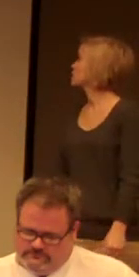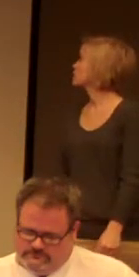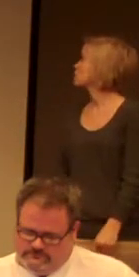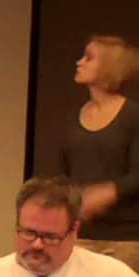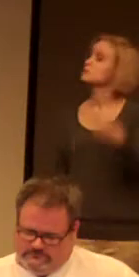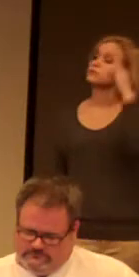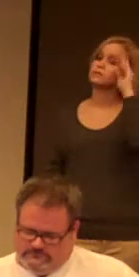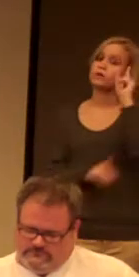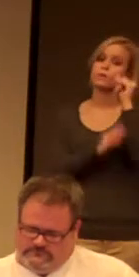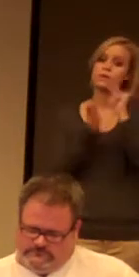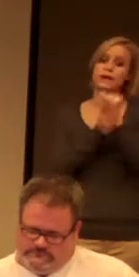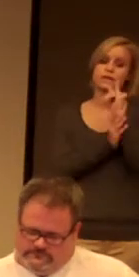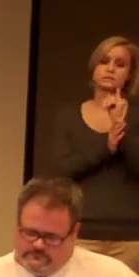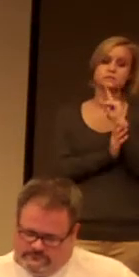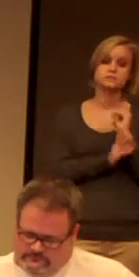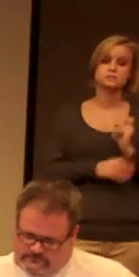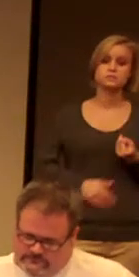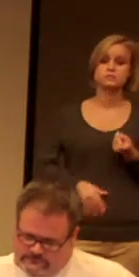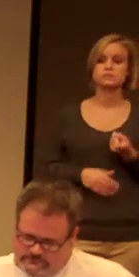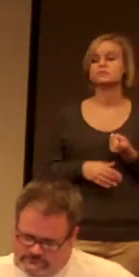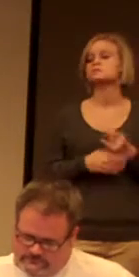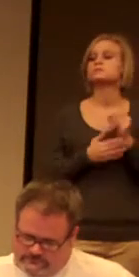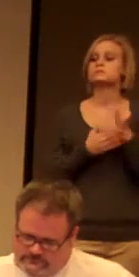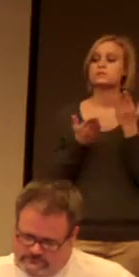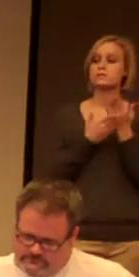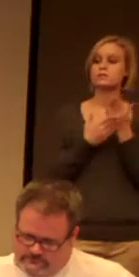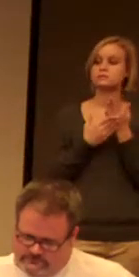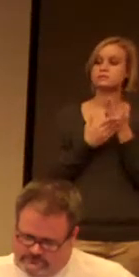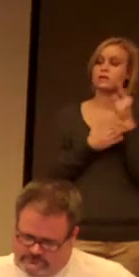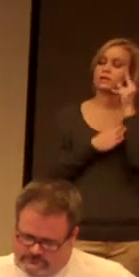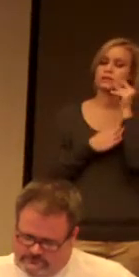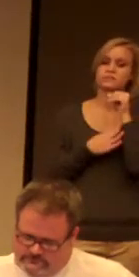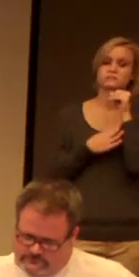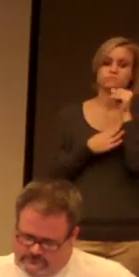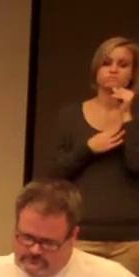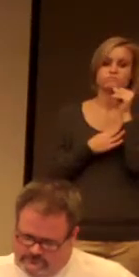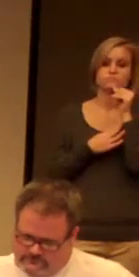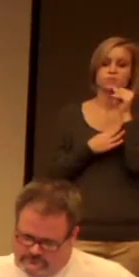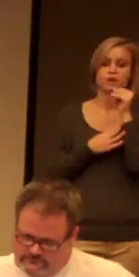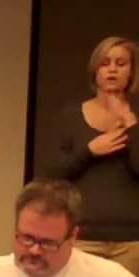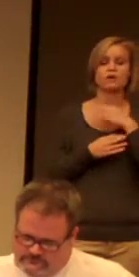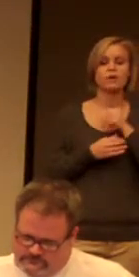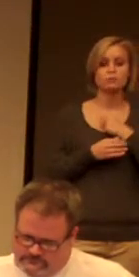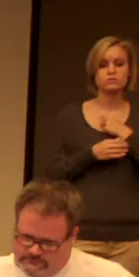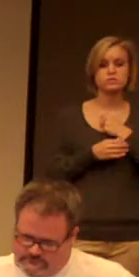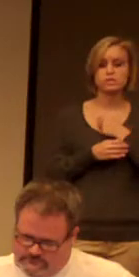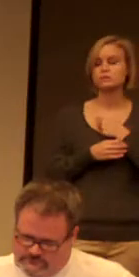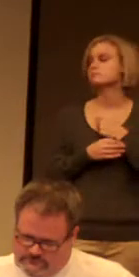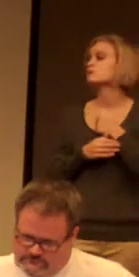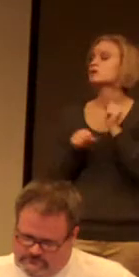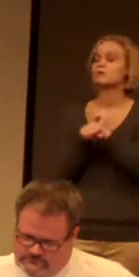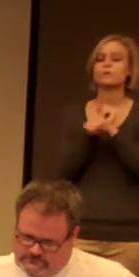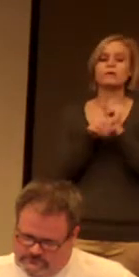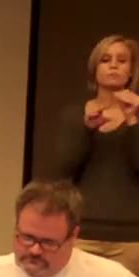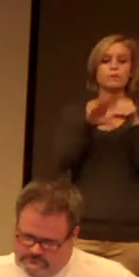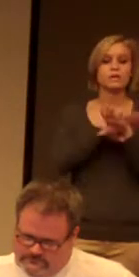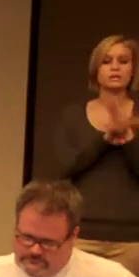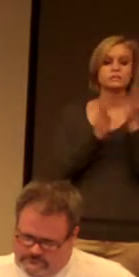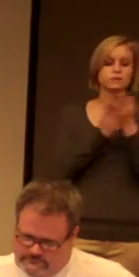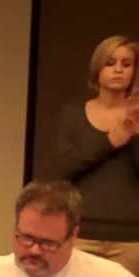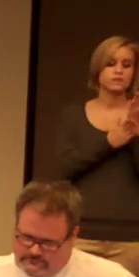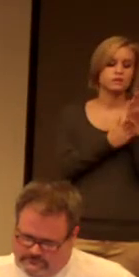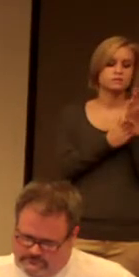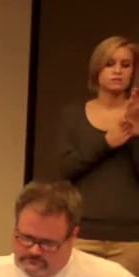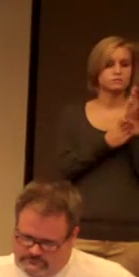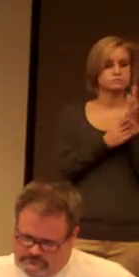You know where that is? See, here's, I think, what's unappreciated. The work that we did in putting in something as